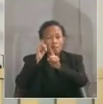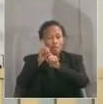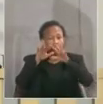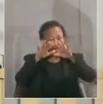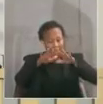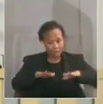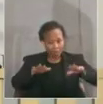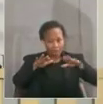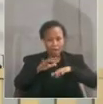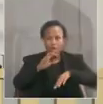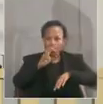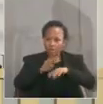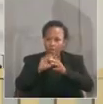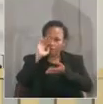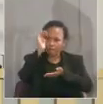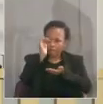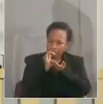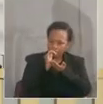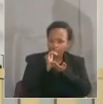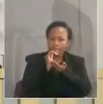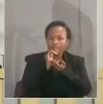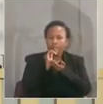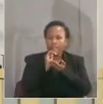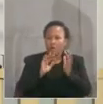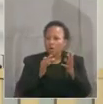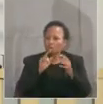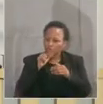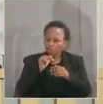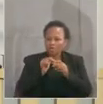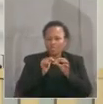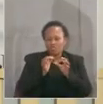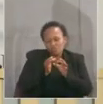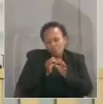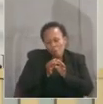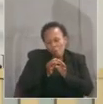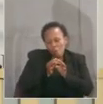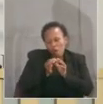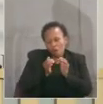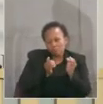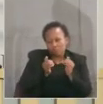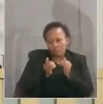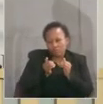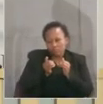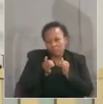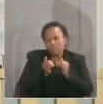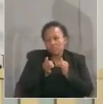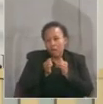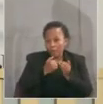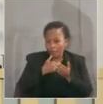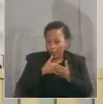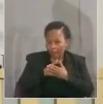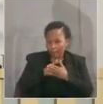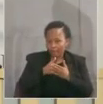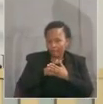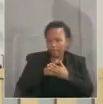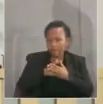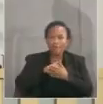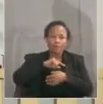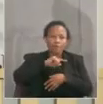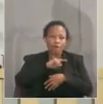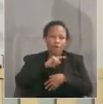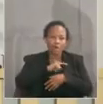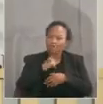into small, manageable parts, so as then you are able to